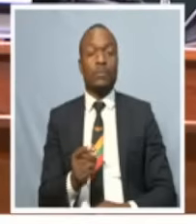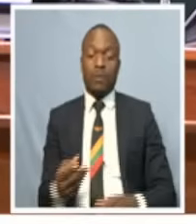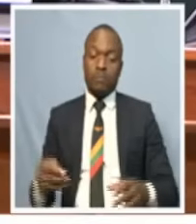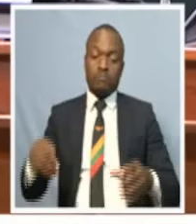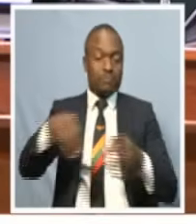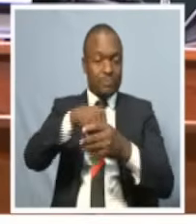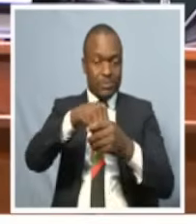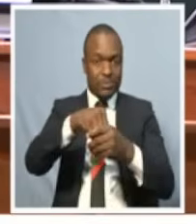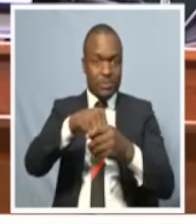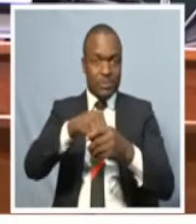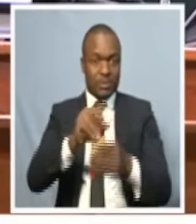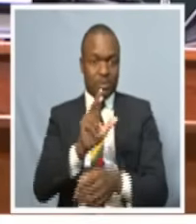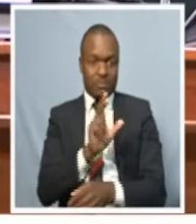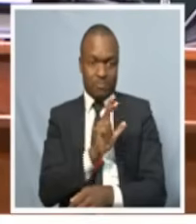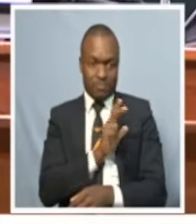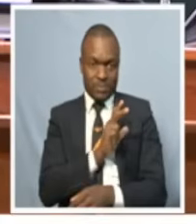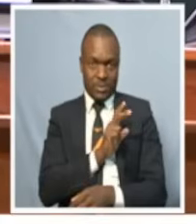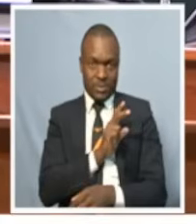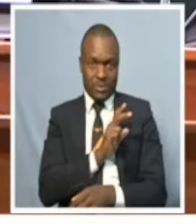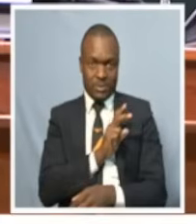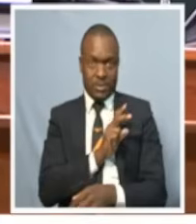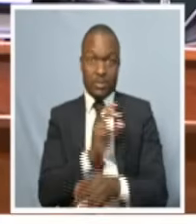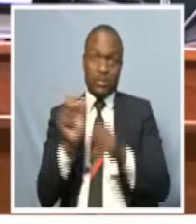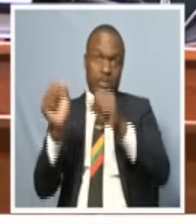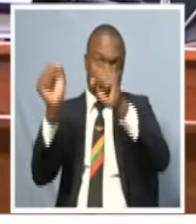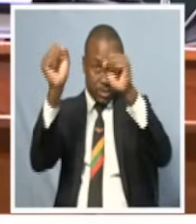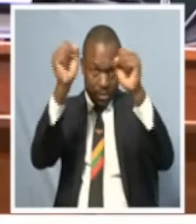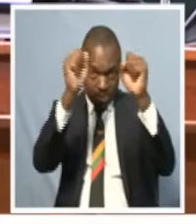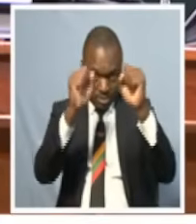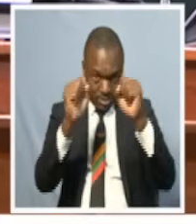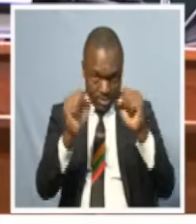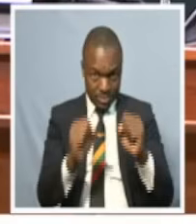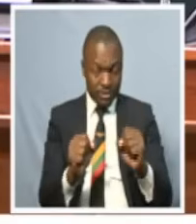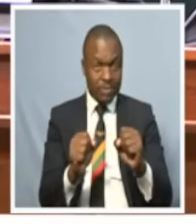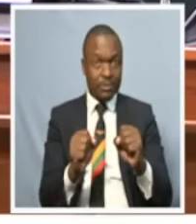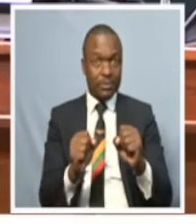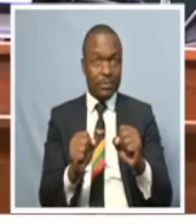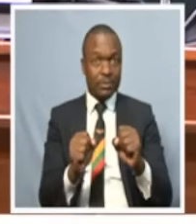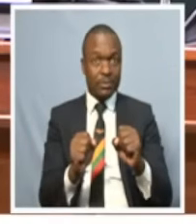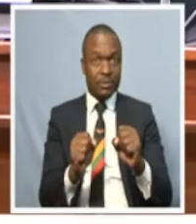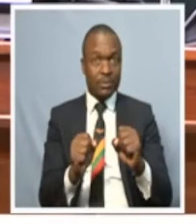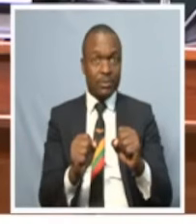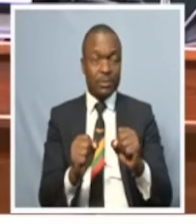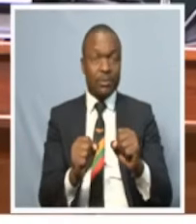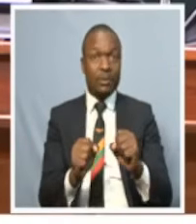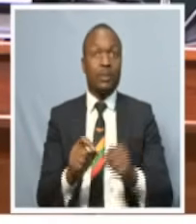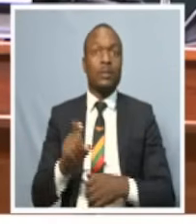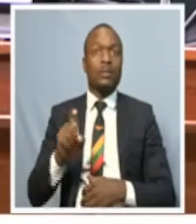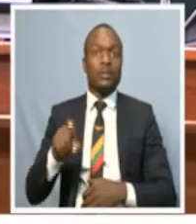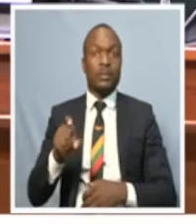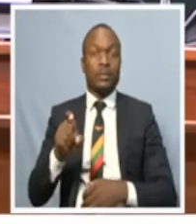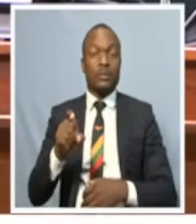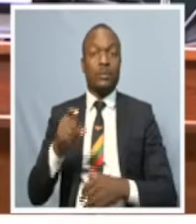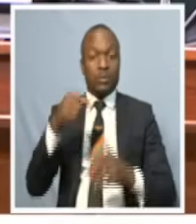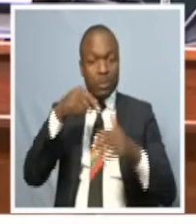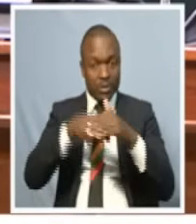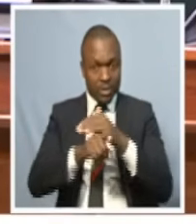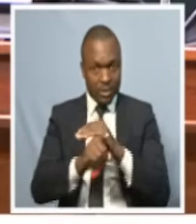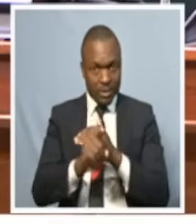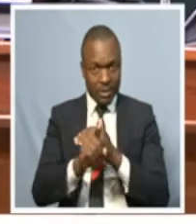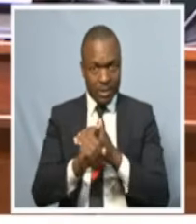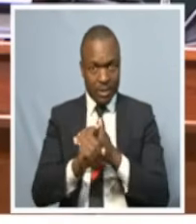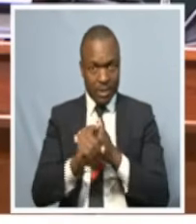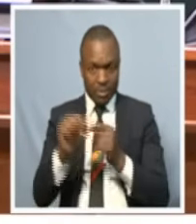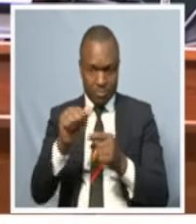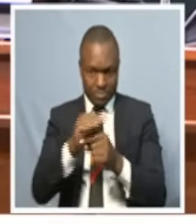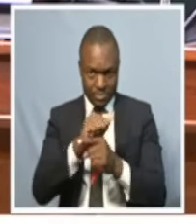mainstream police establishment, subject to undergoing the requisite training. In